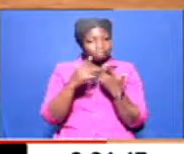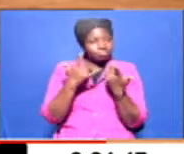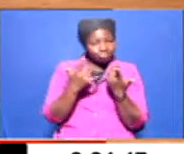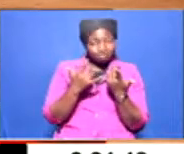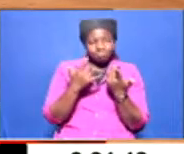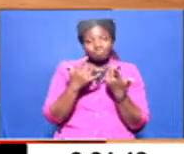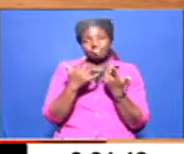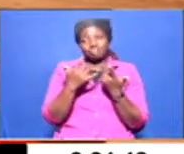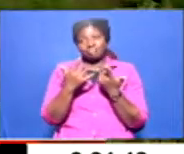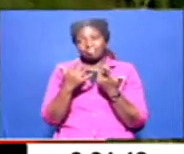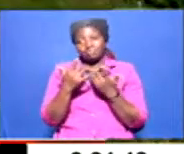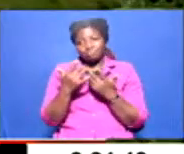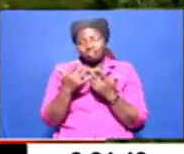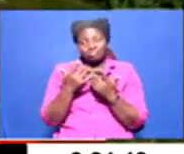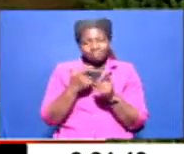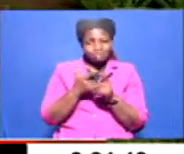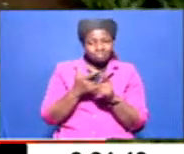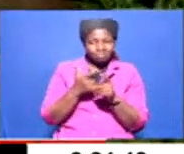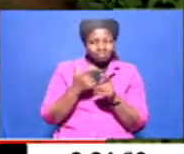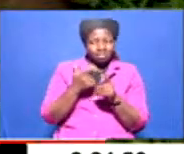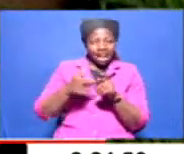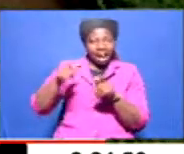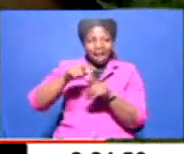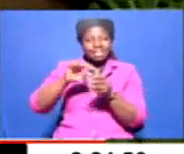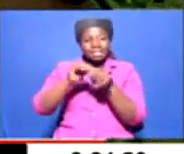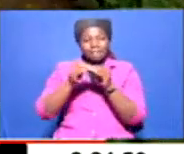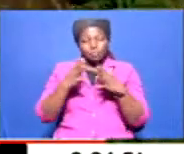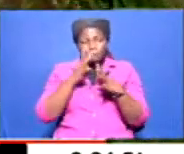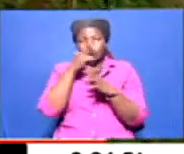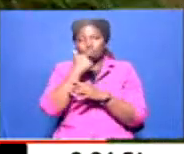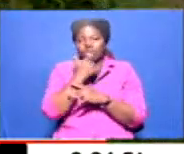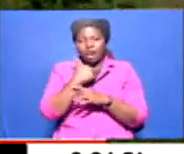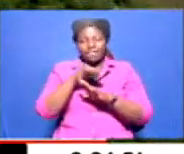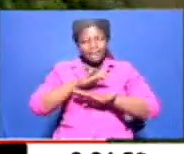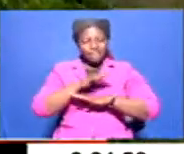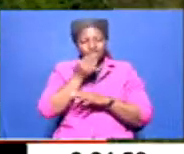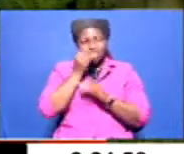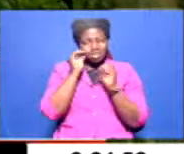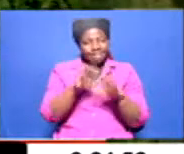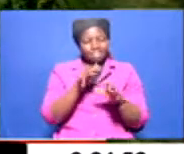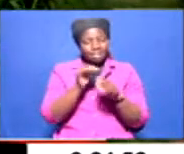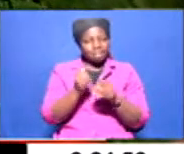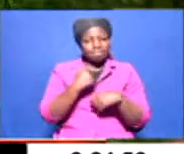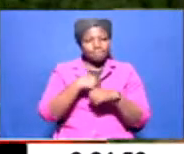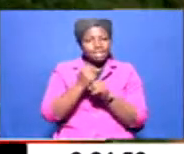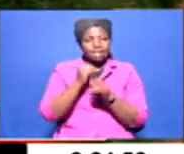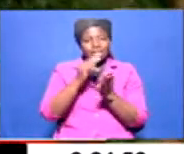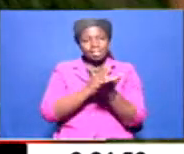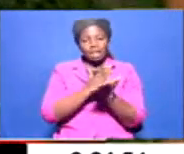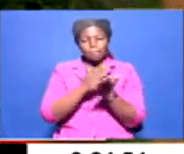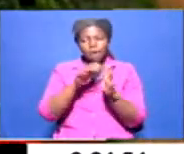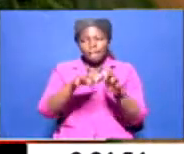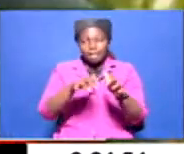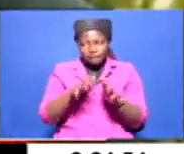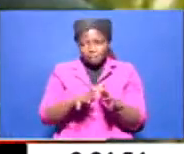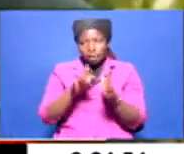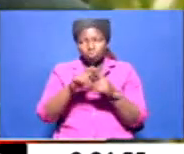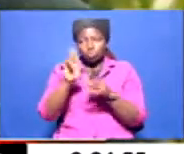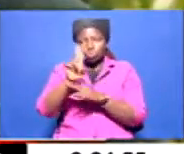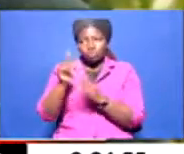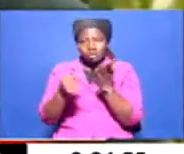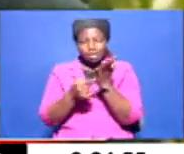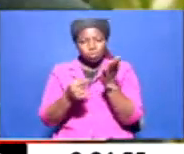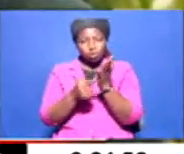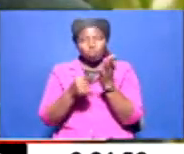of food insecure people. This has prompted some farmers to turn to technology as a way of securing productivity.